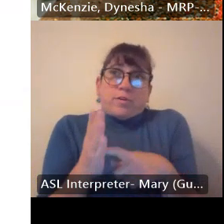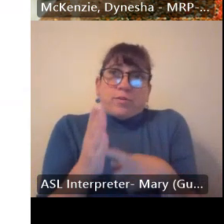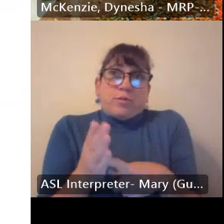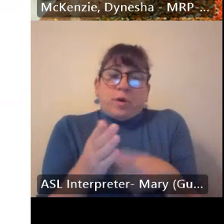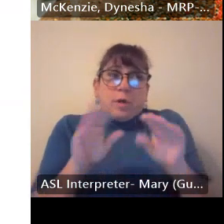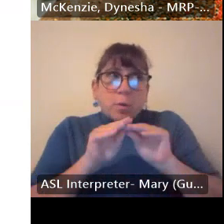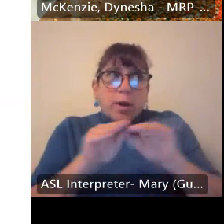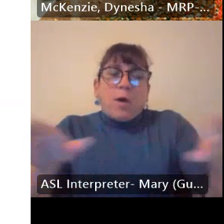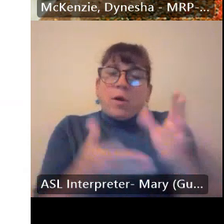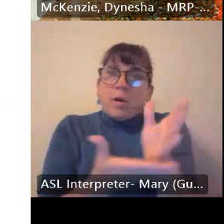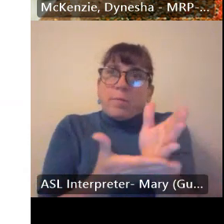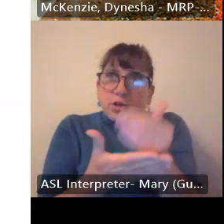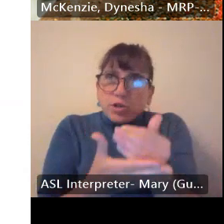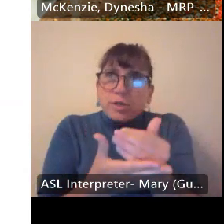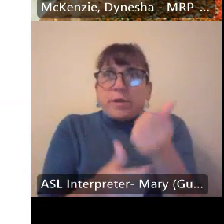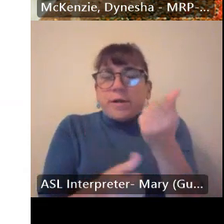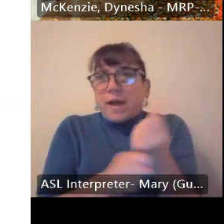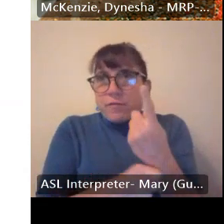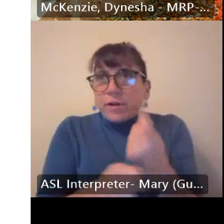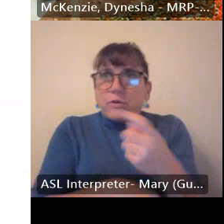the time frame gets longer and longer.